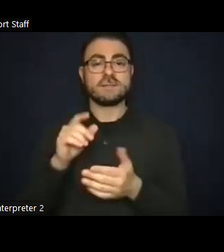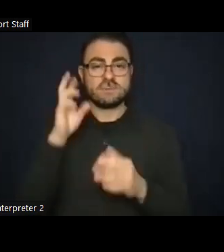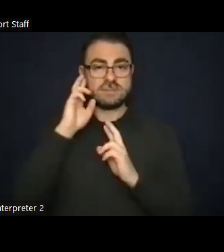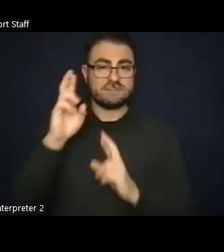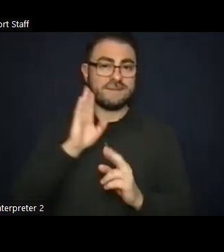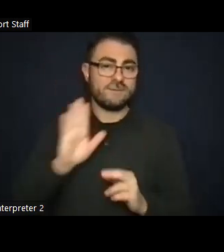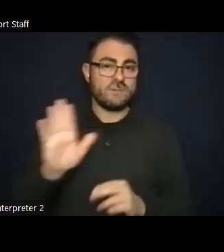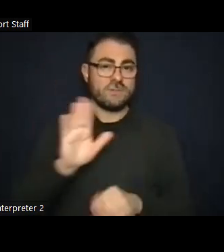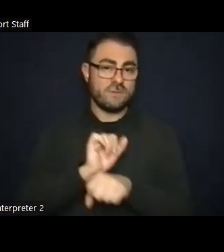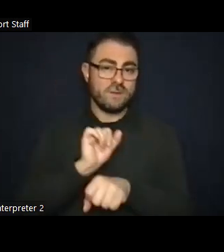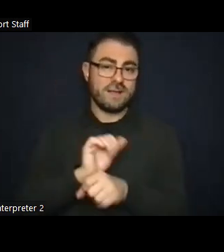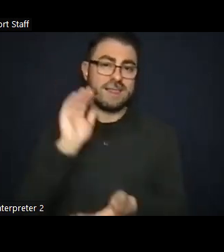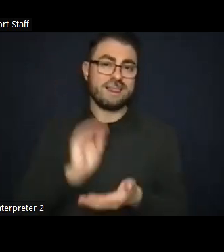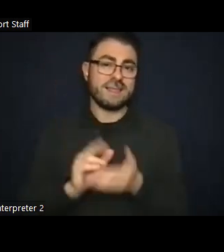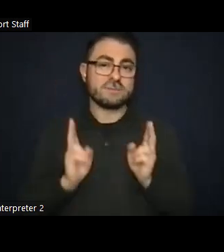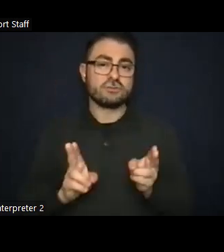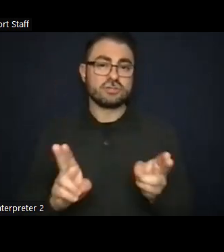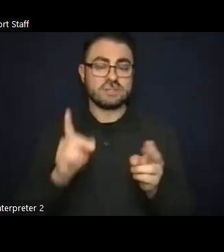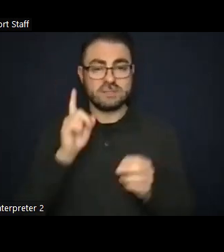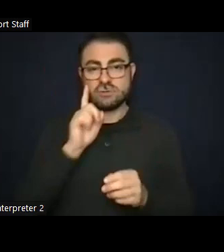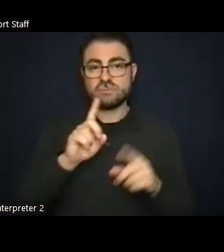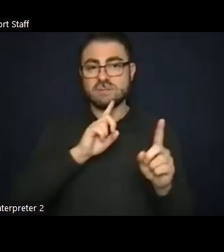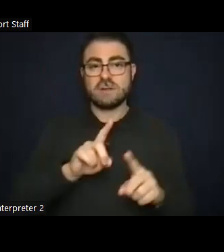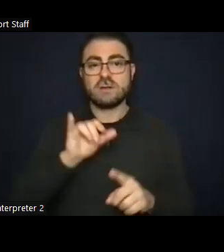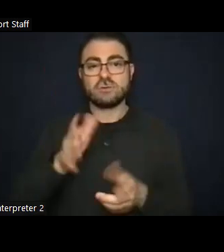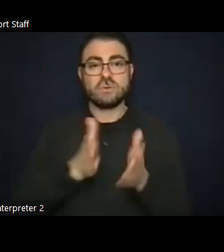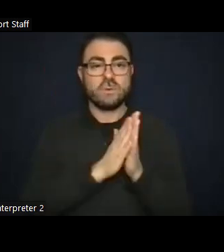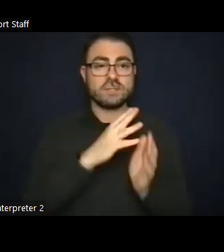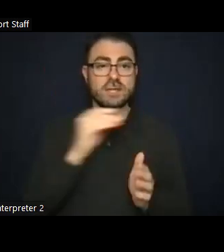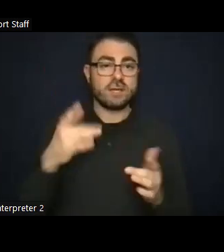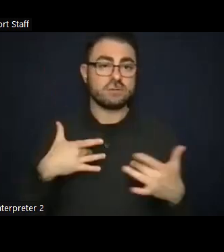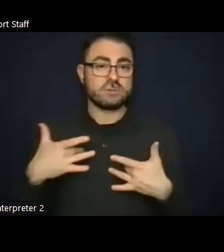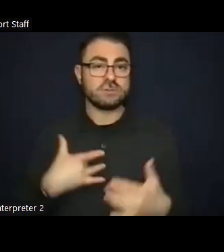less sense of urgency to respond to requests and concerns.